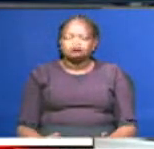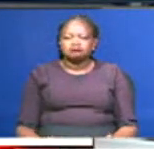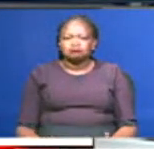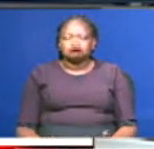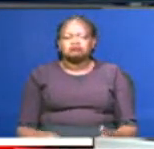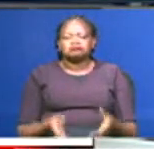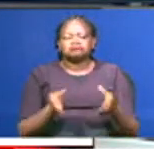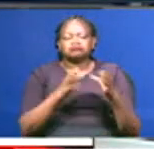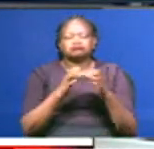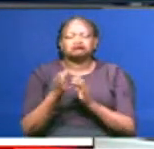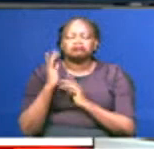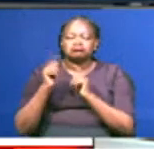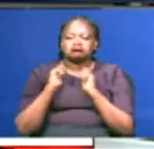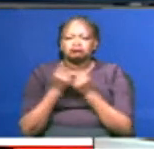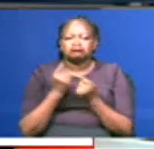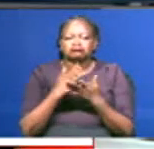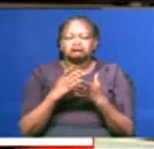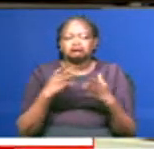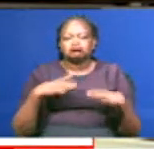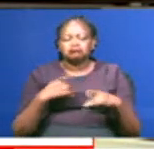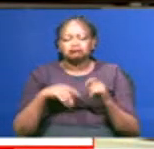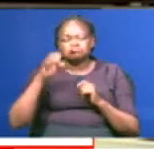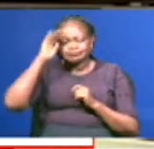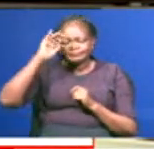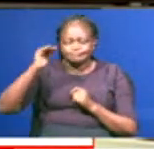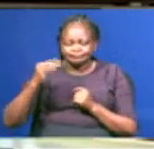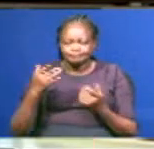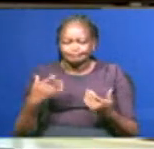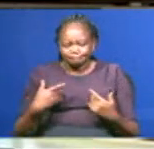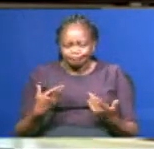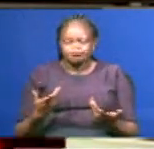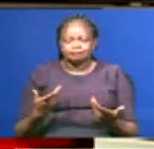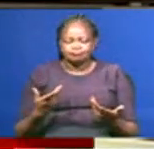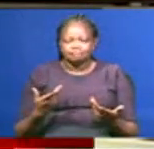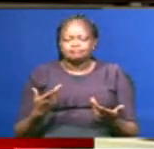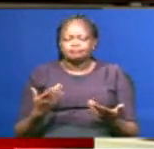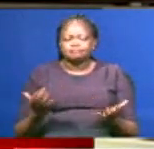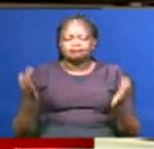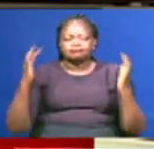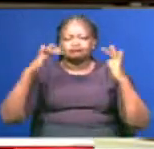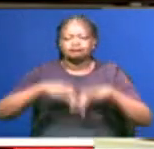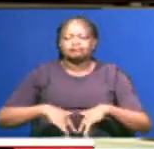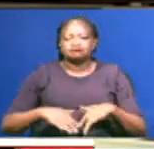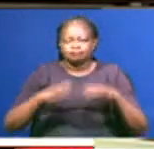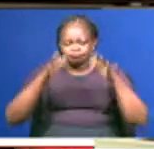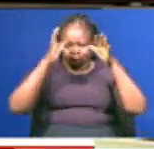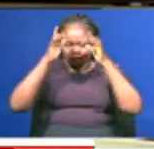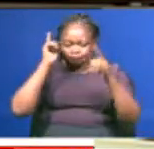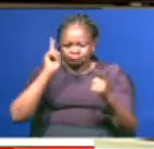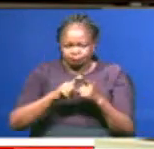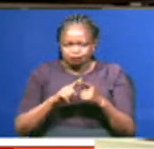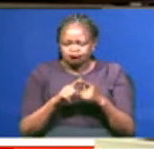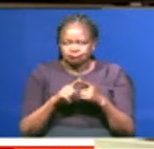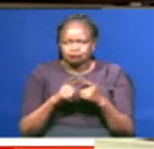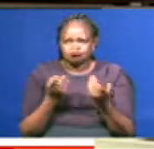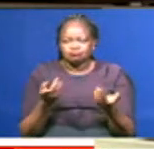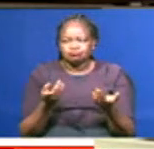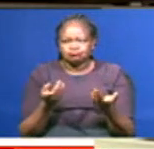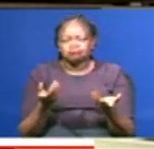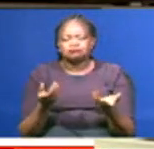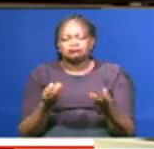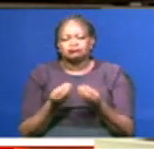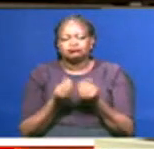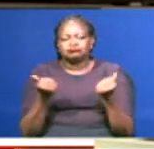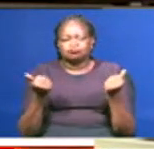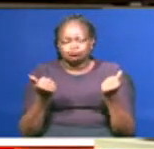and a section of residents of Kiambu County have come together in an initiative aimed at curbing the rising cases of